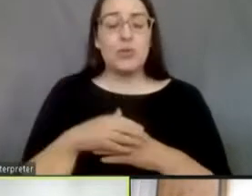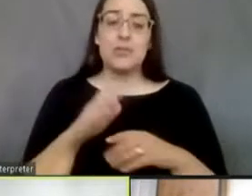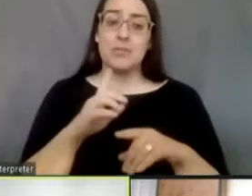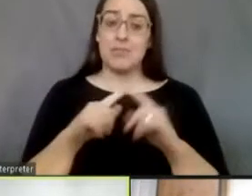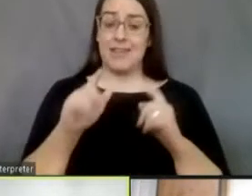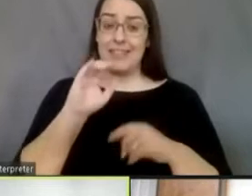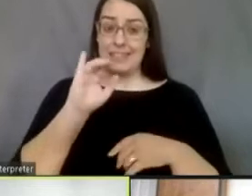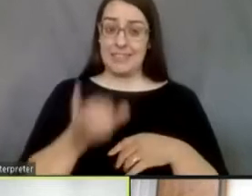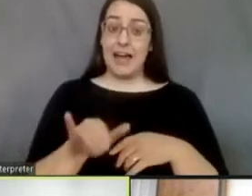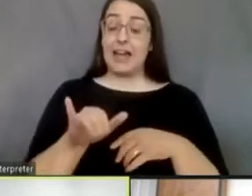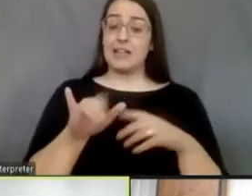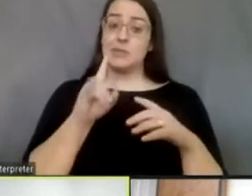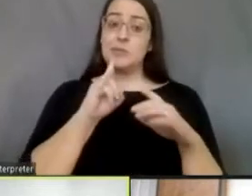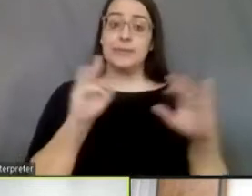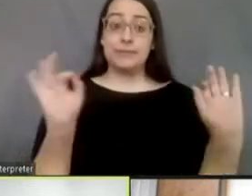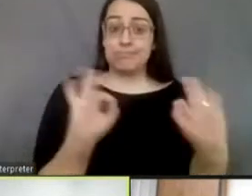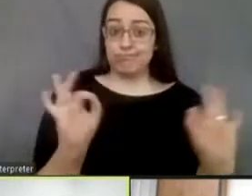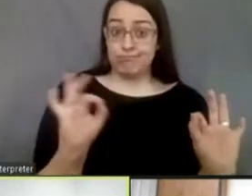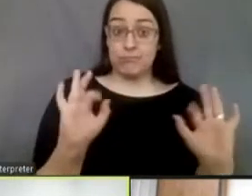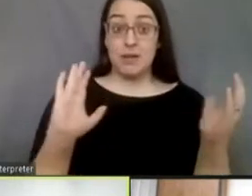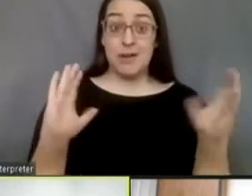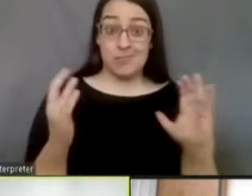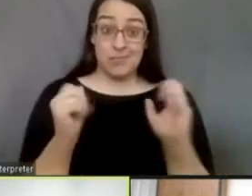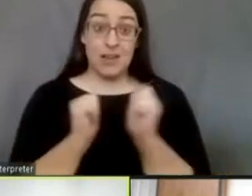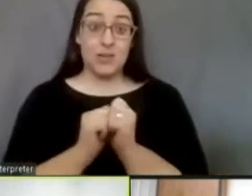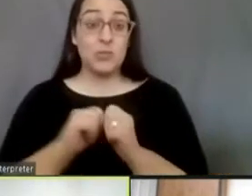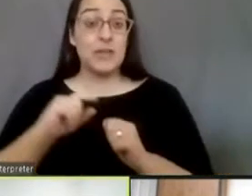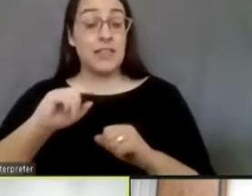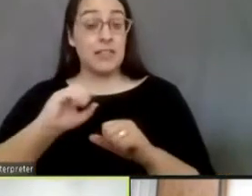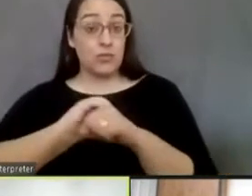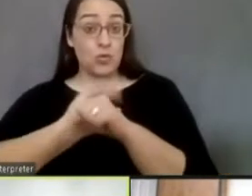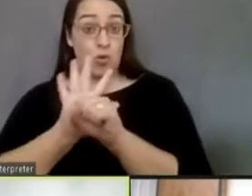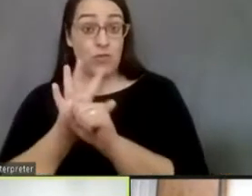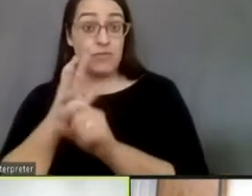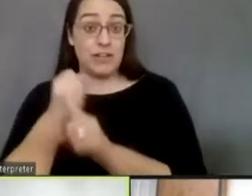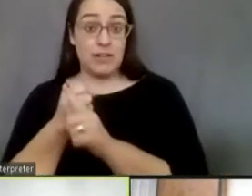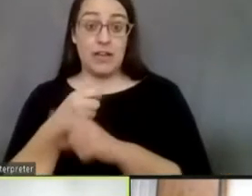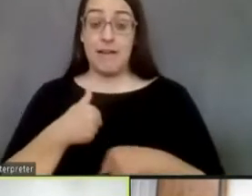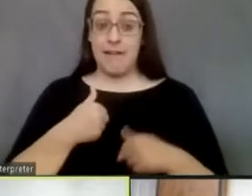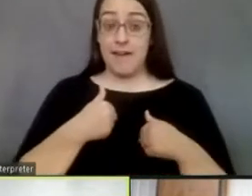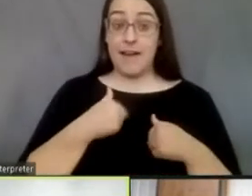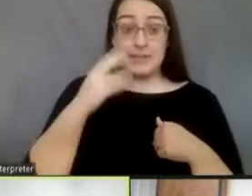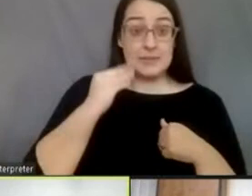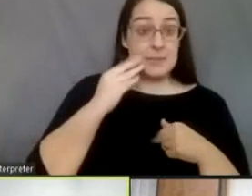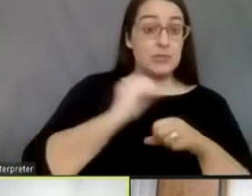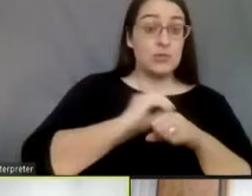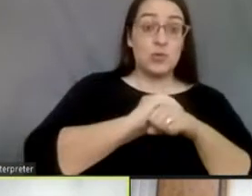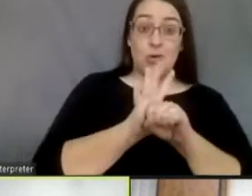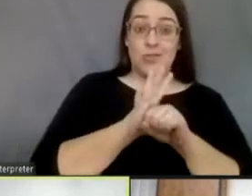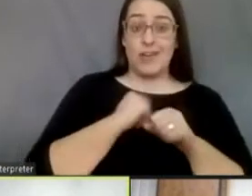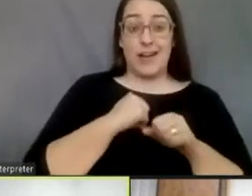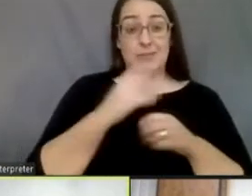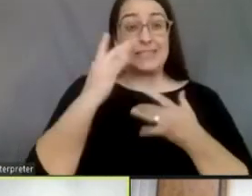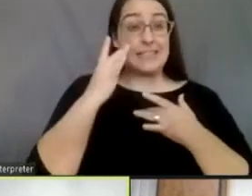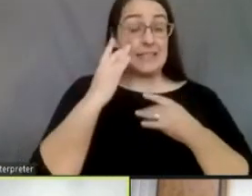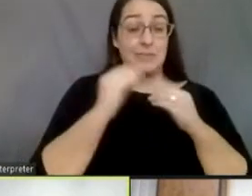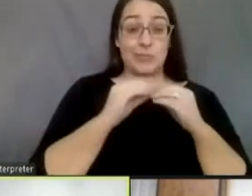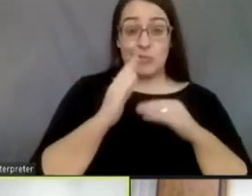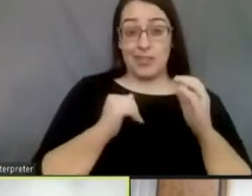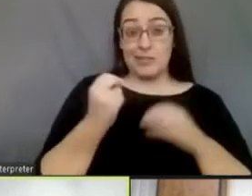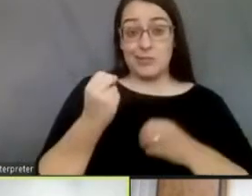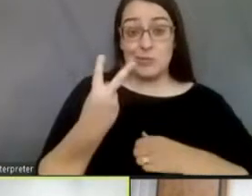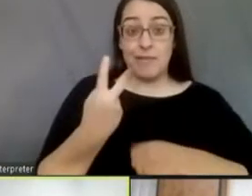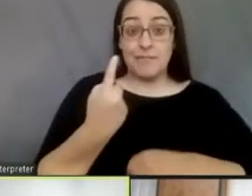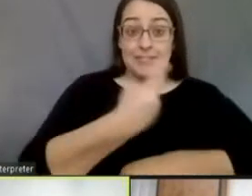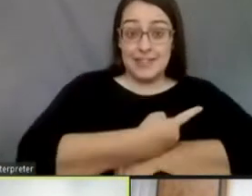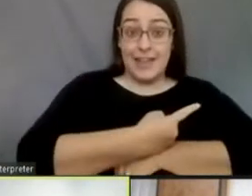of that is minimal compared to getting COVID. When I had COVID, I was sick for over 12 days.